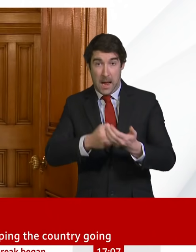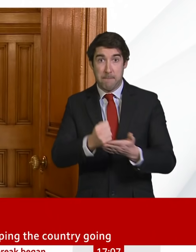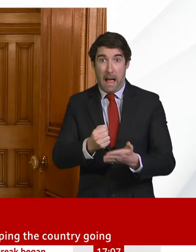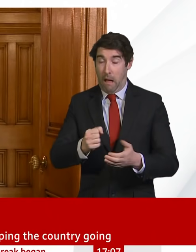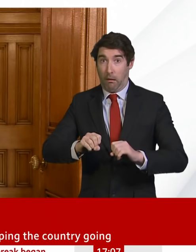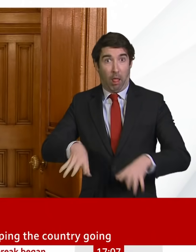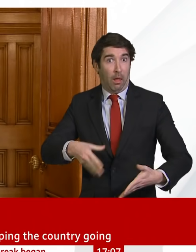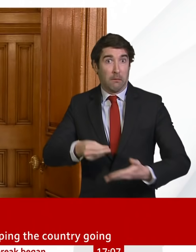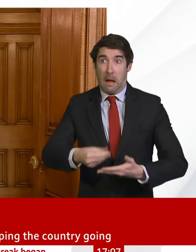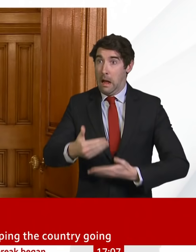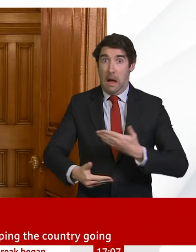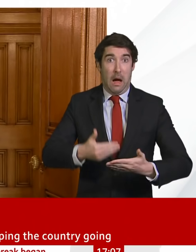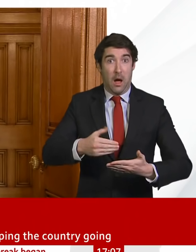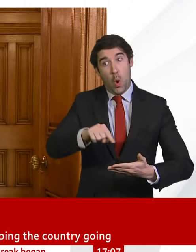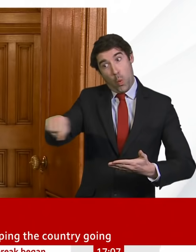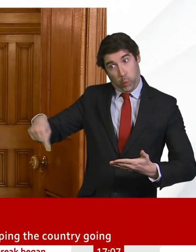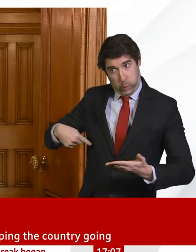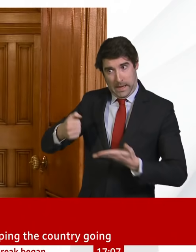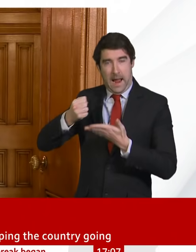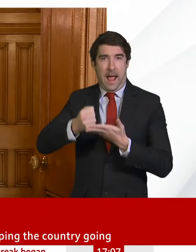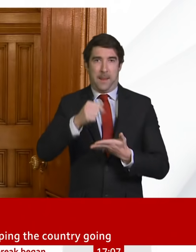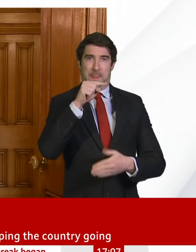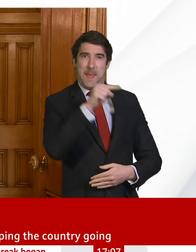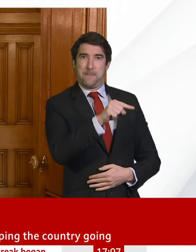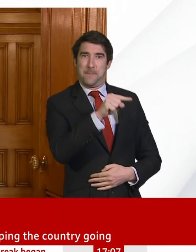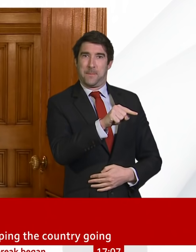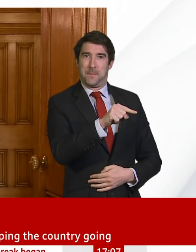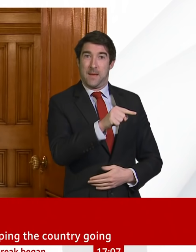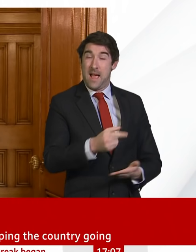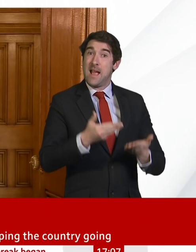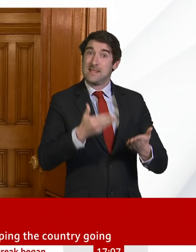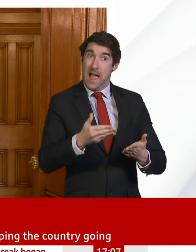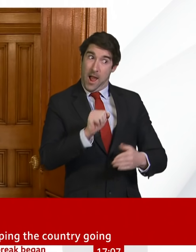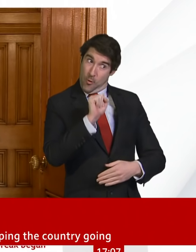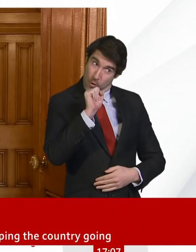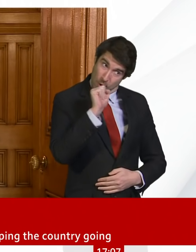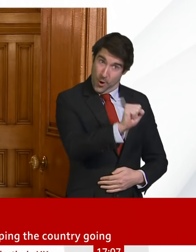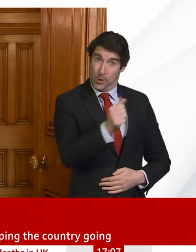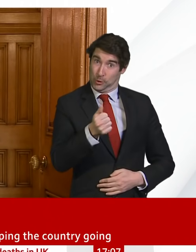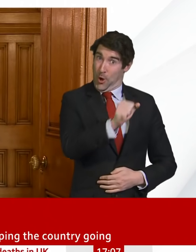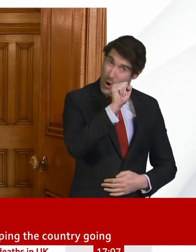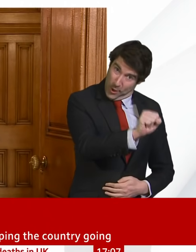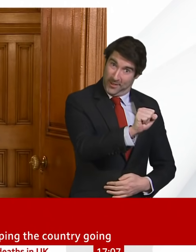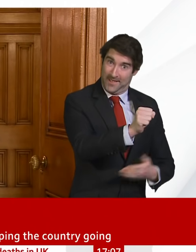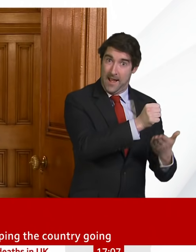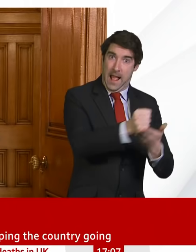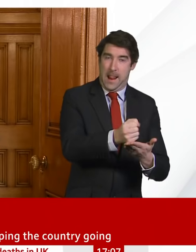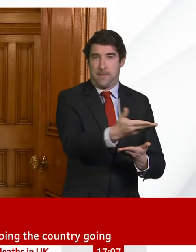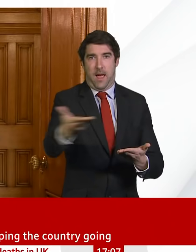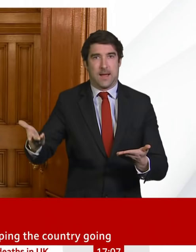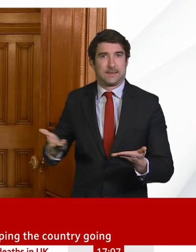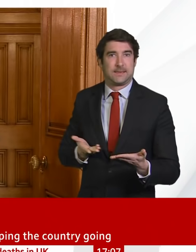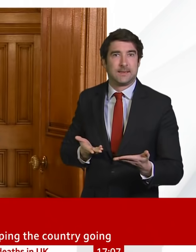with the banks to do everything they can to repay that favour and support the businesses and people of the United